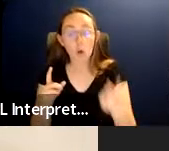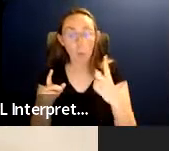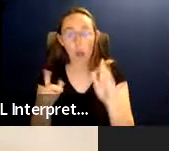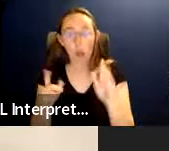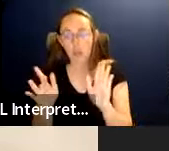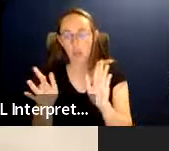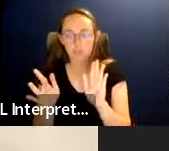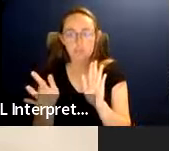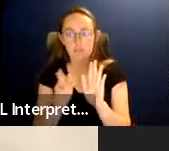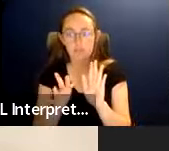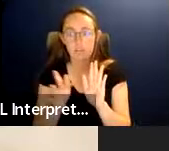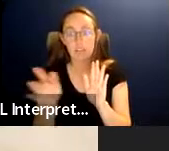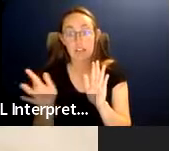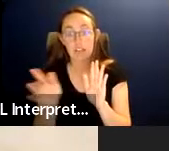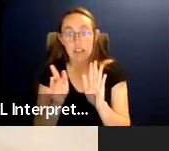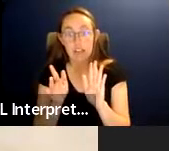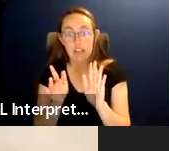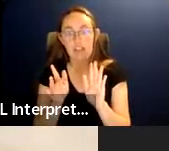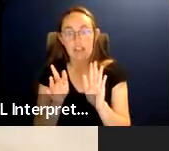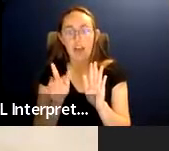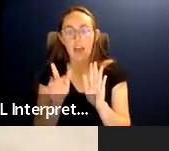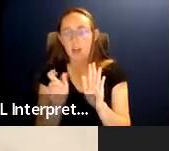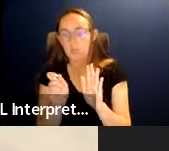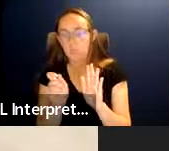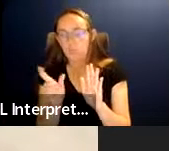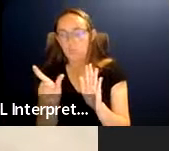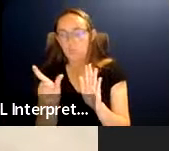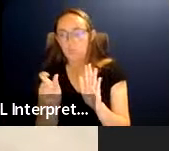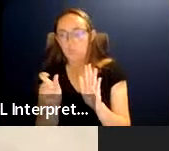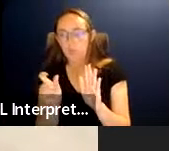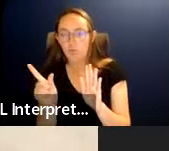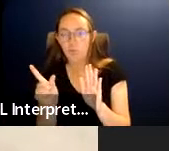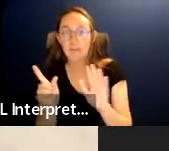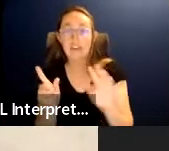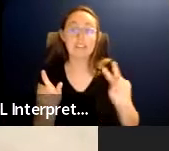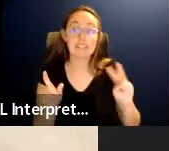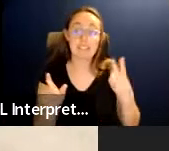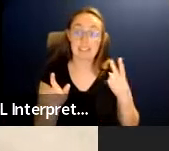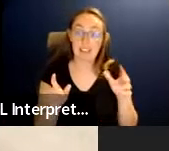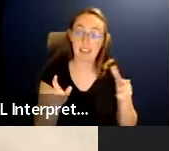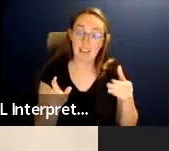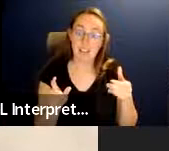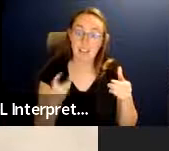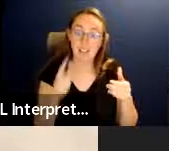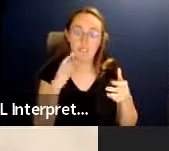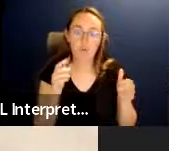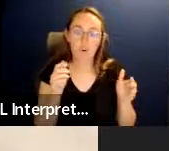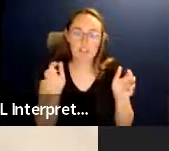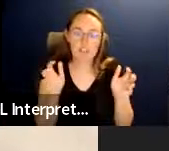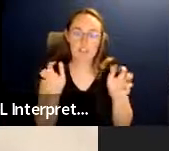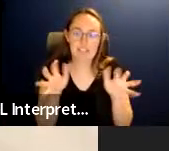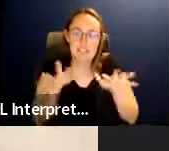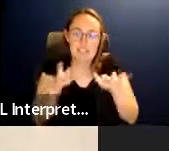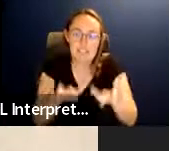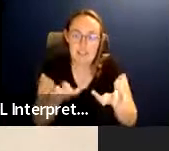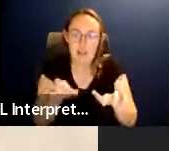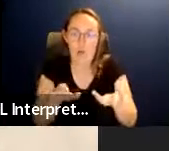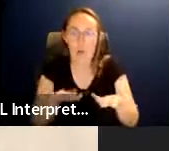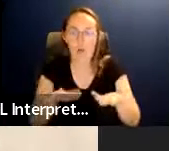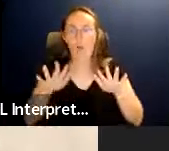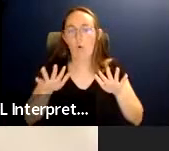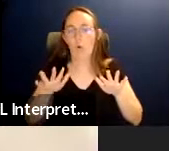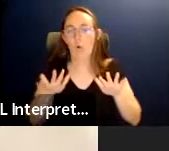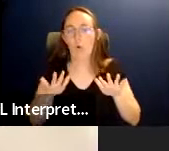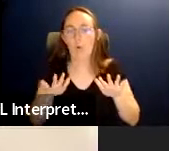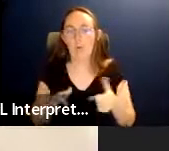to slide the bar back and forth. And then the second lever is for tightening. It's for the bar to slide back and forth. This